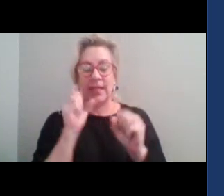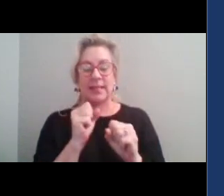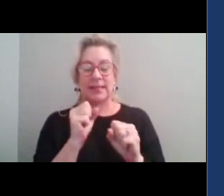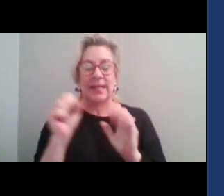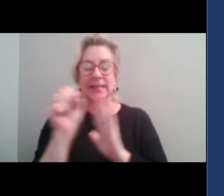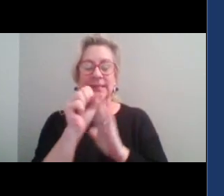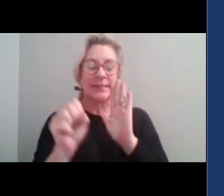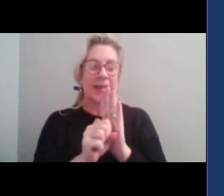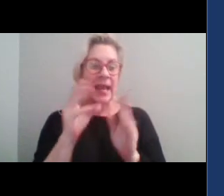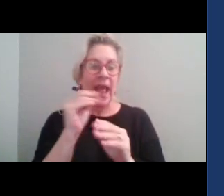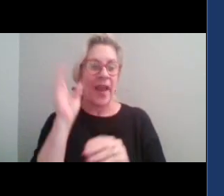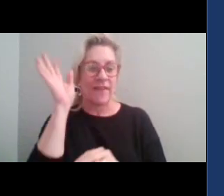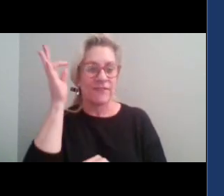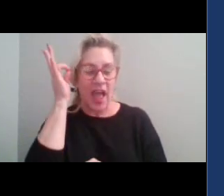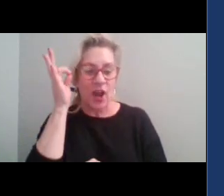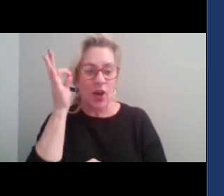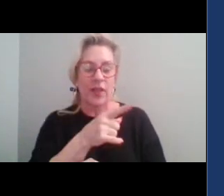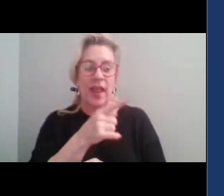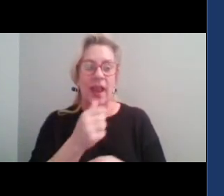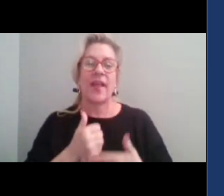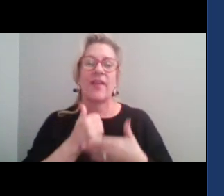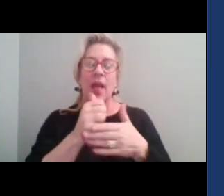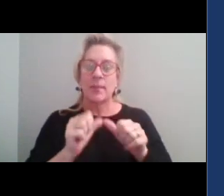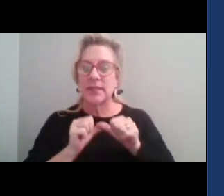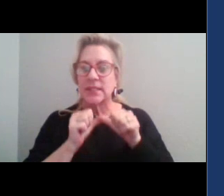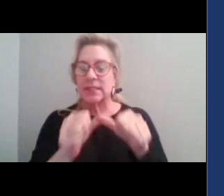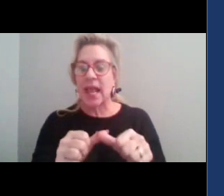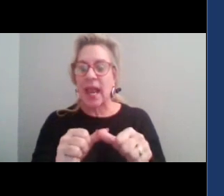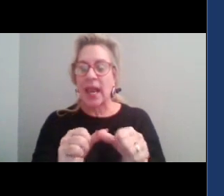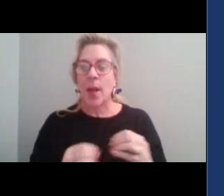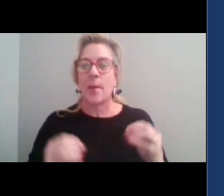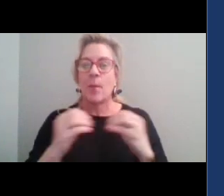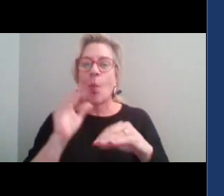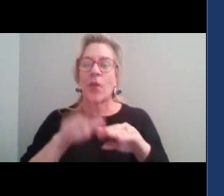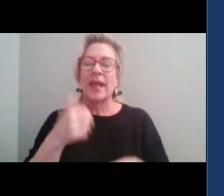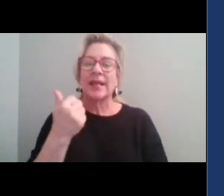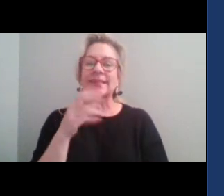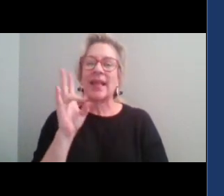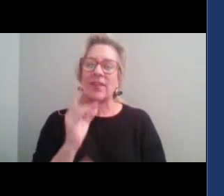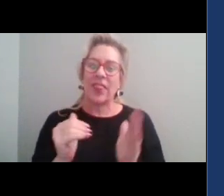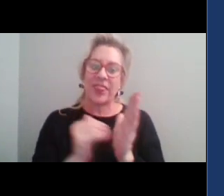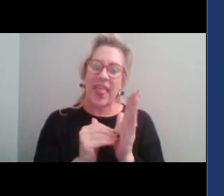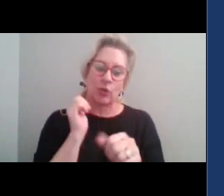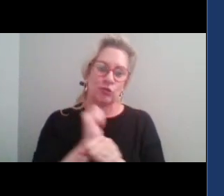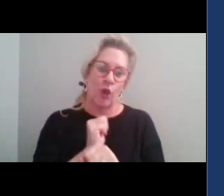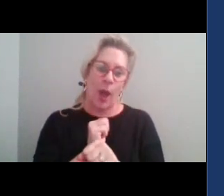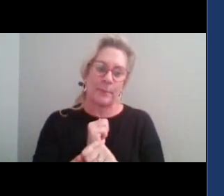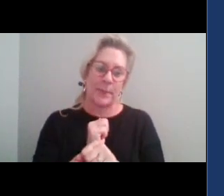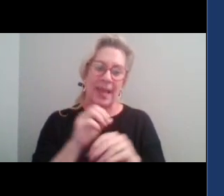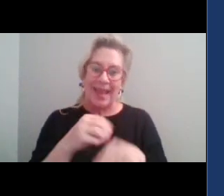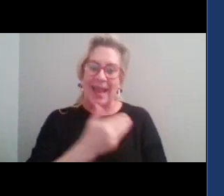investments have created or helped sustain more than 17,000 jobs in our